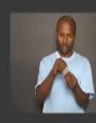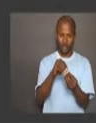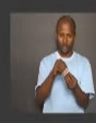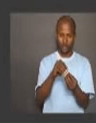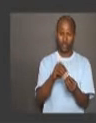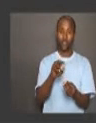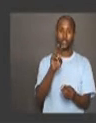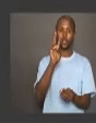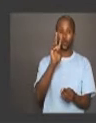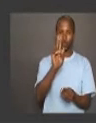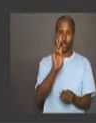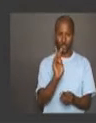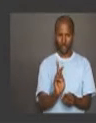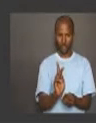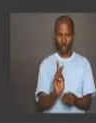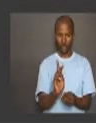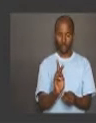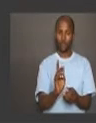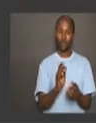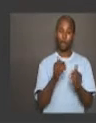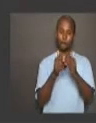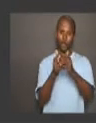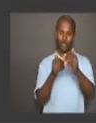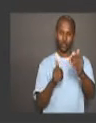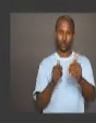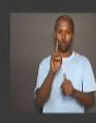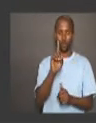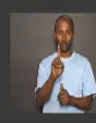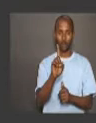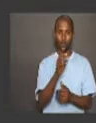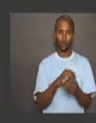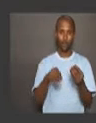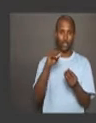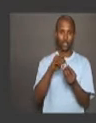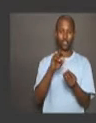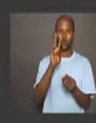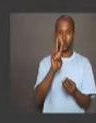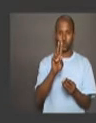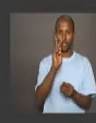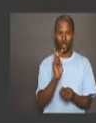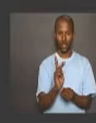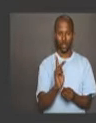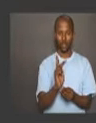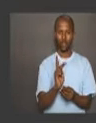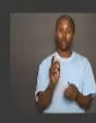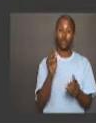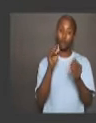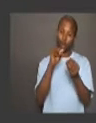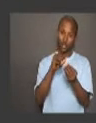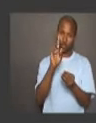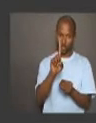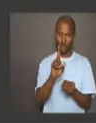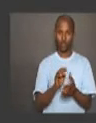plus 2k minus 1 plus 2k plus